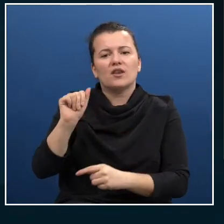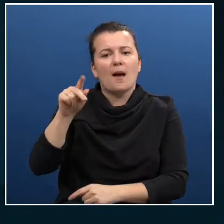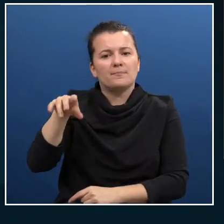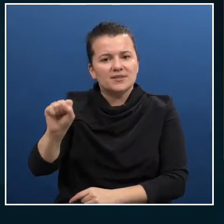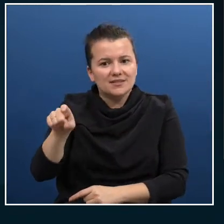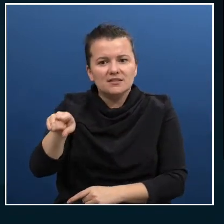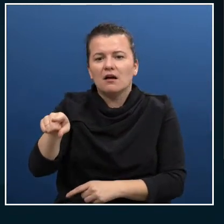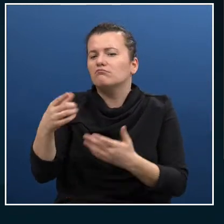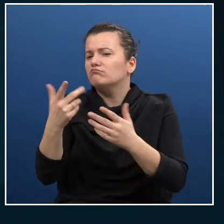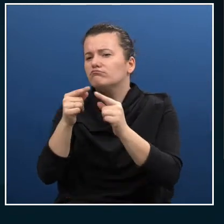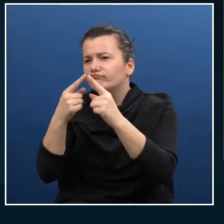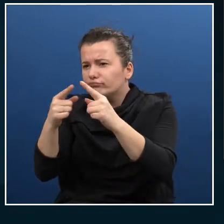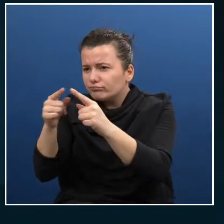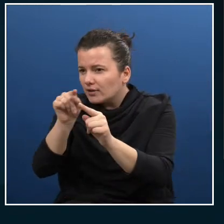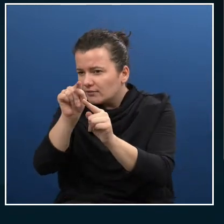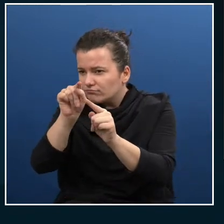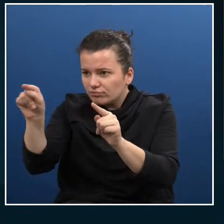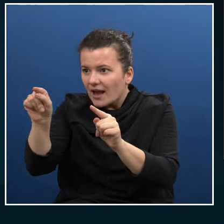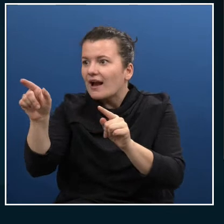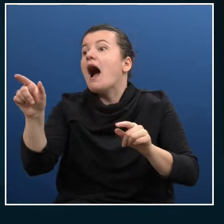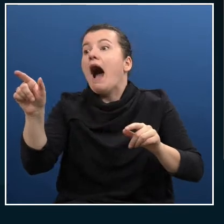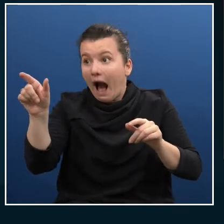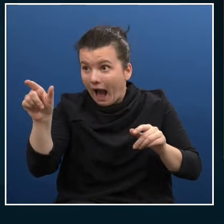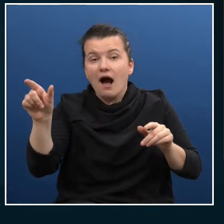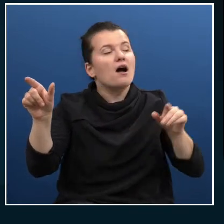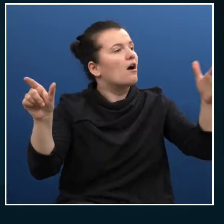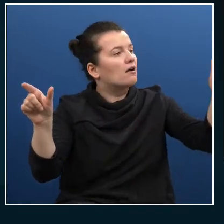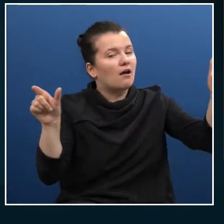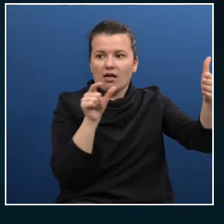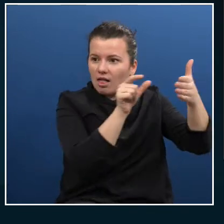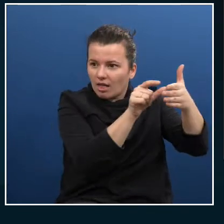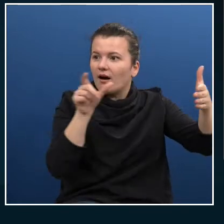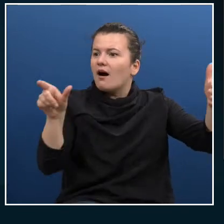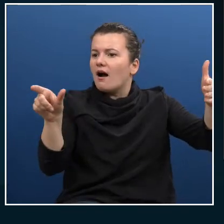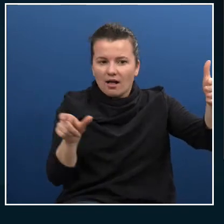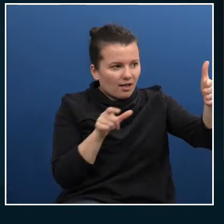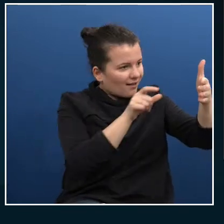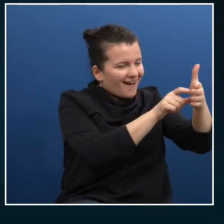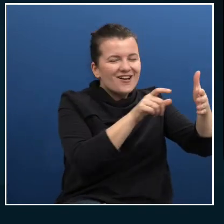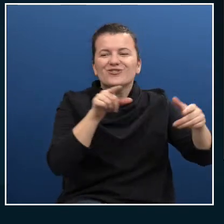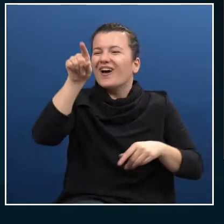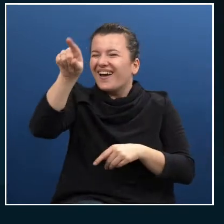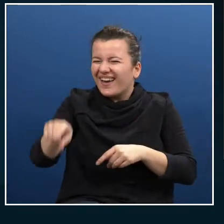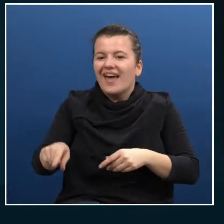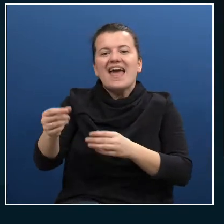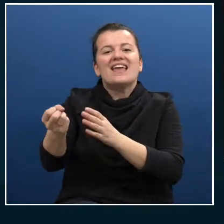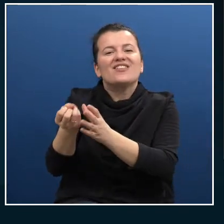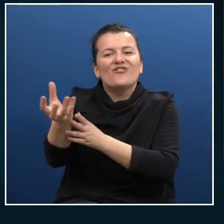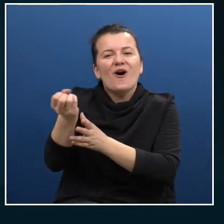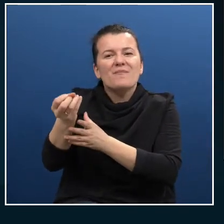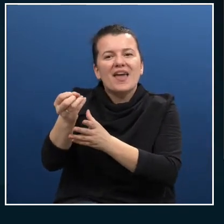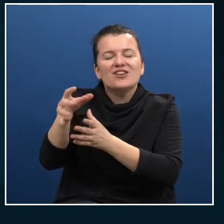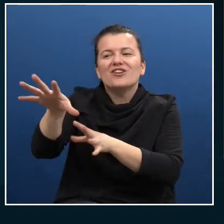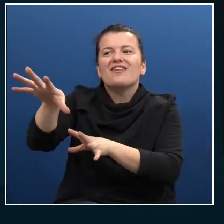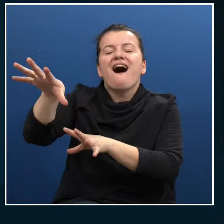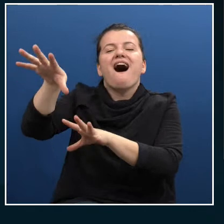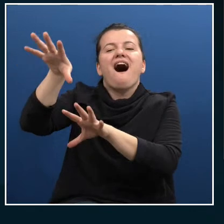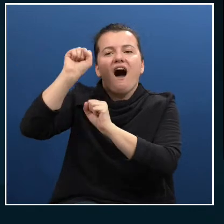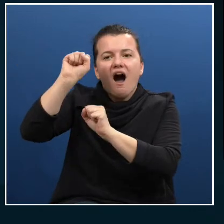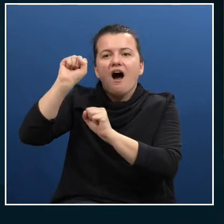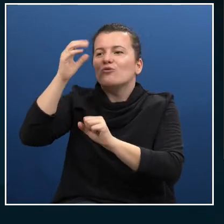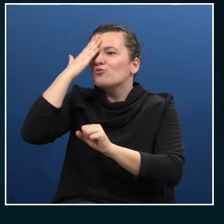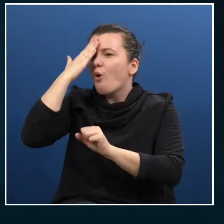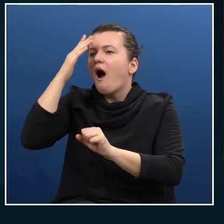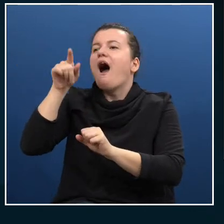configure within the template. So that should give you all the information that you need to place